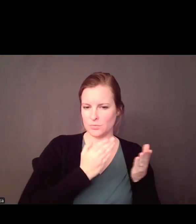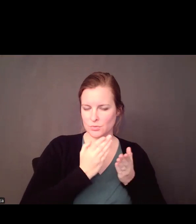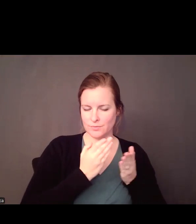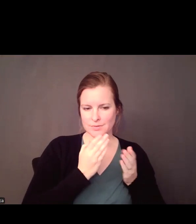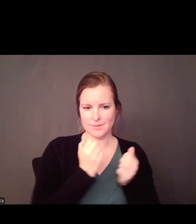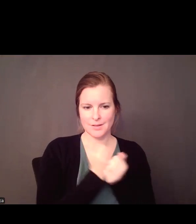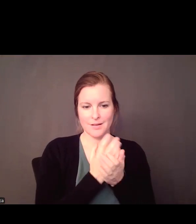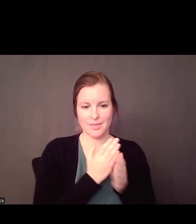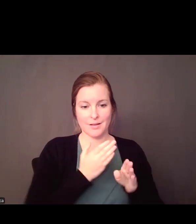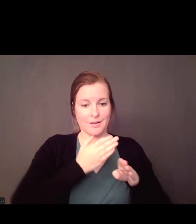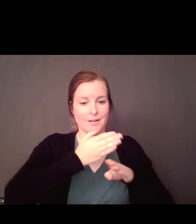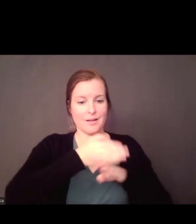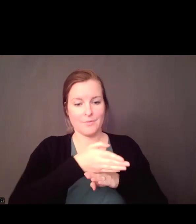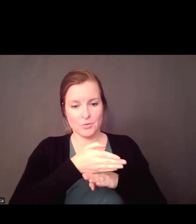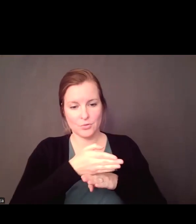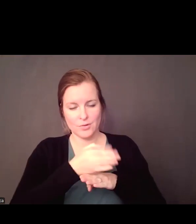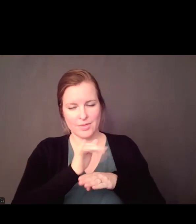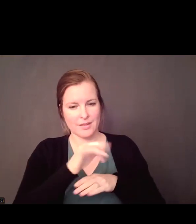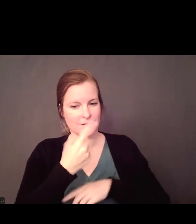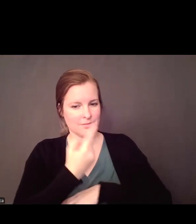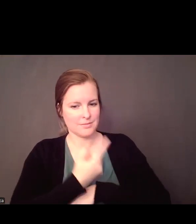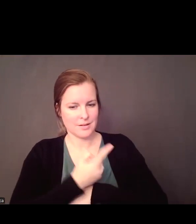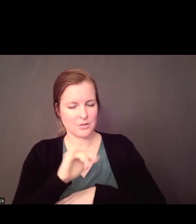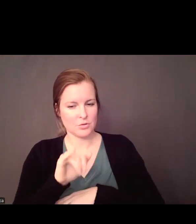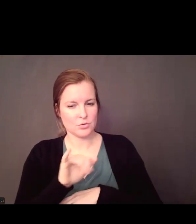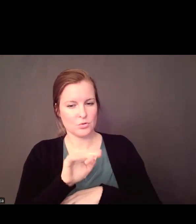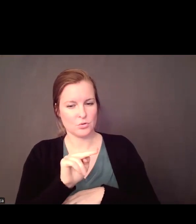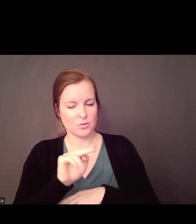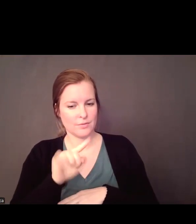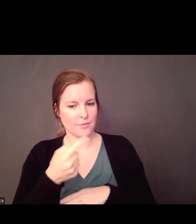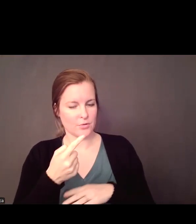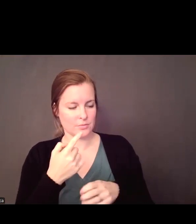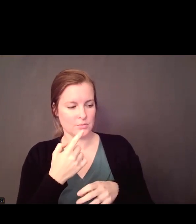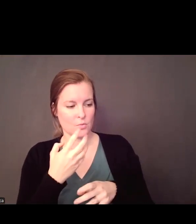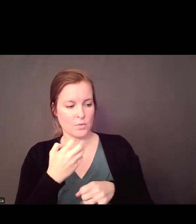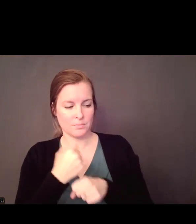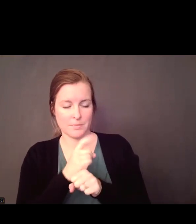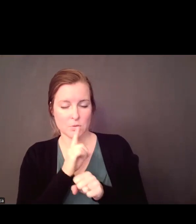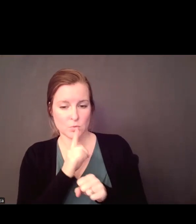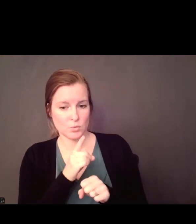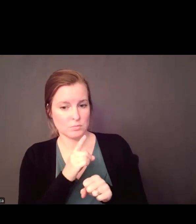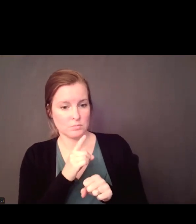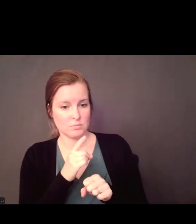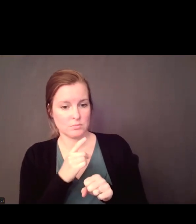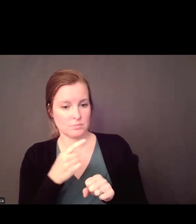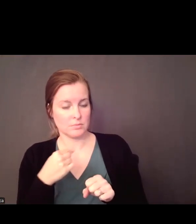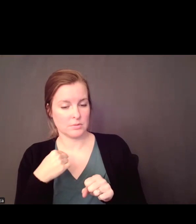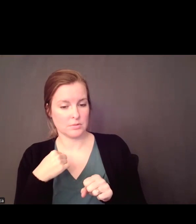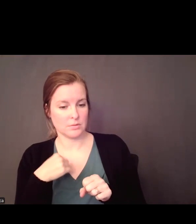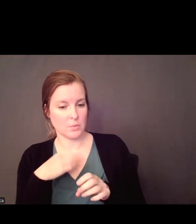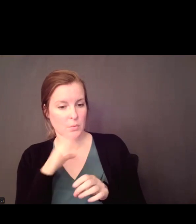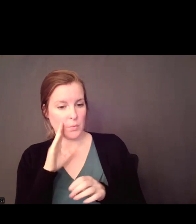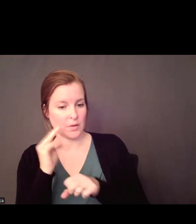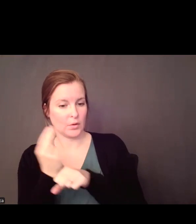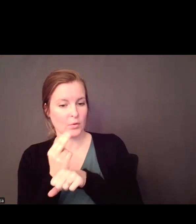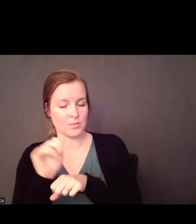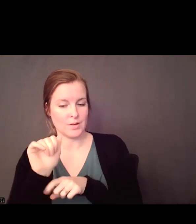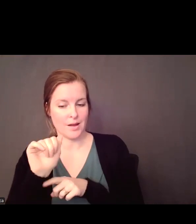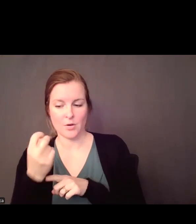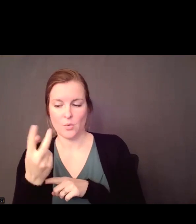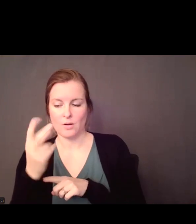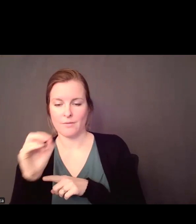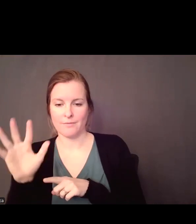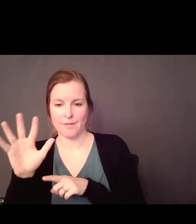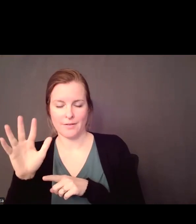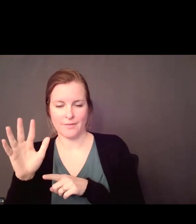beyond that date, you're going to want to talk to the counselor and make sure that you're going to utilize A1205 service with